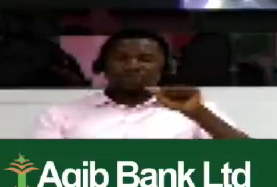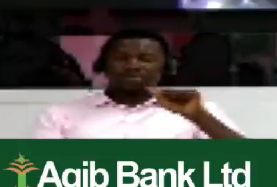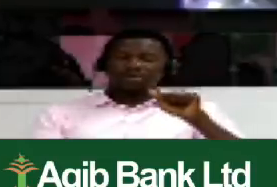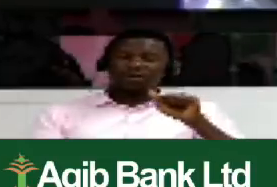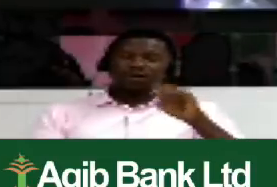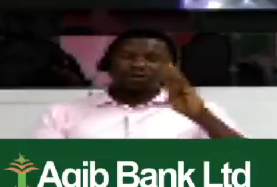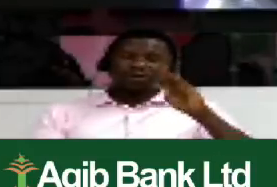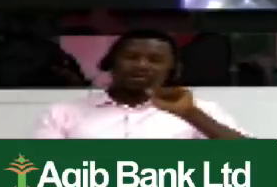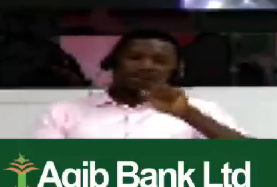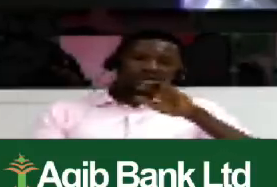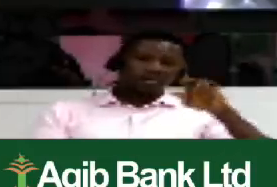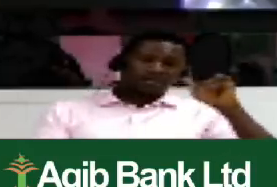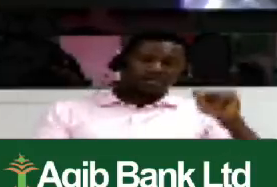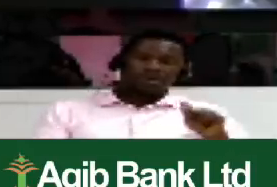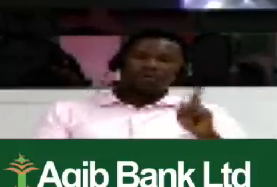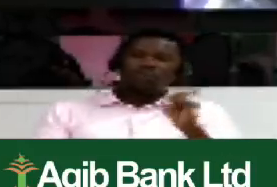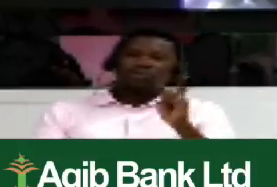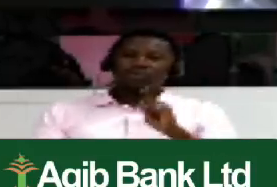that?